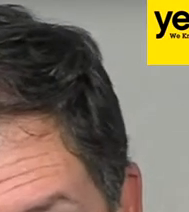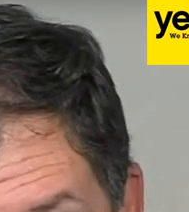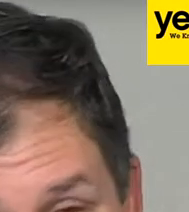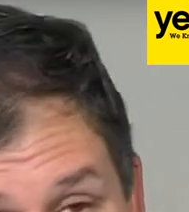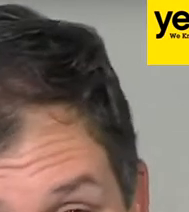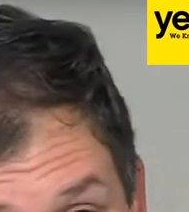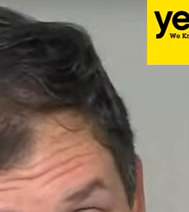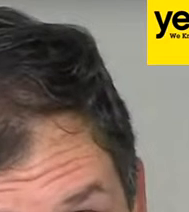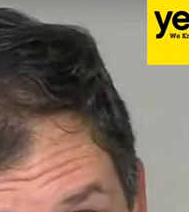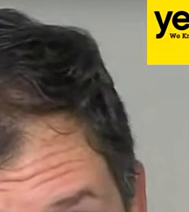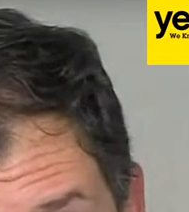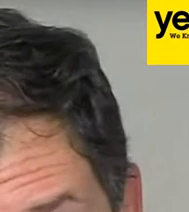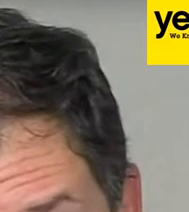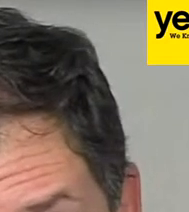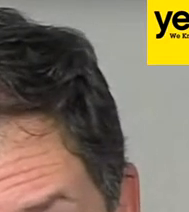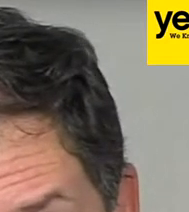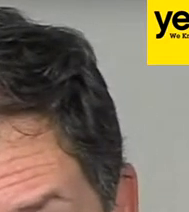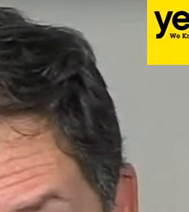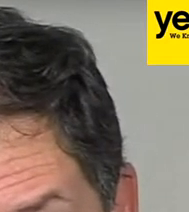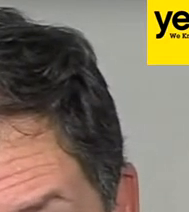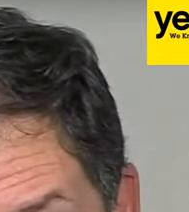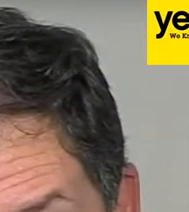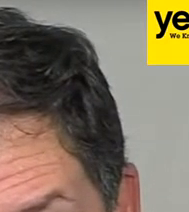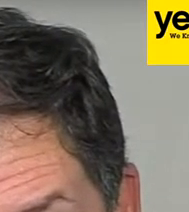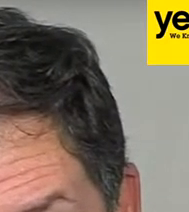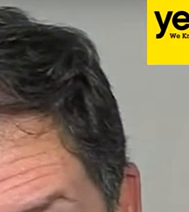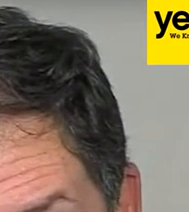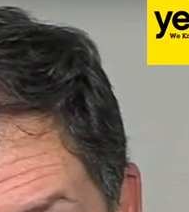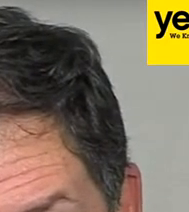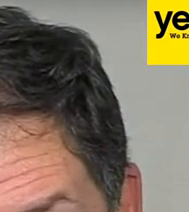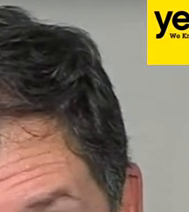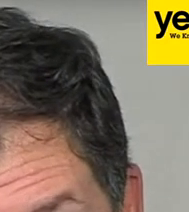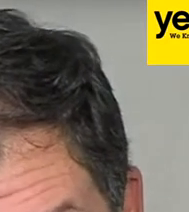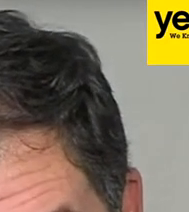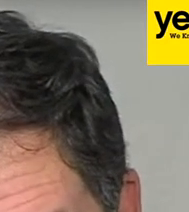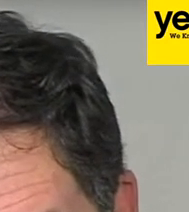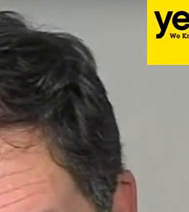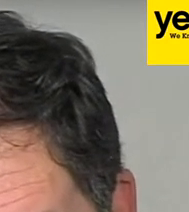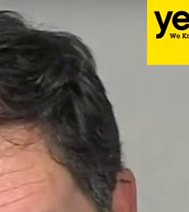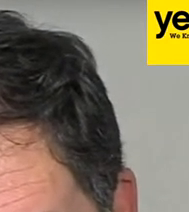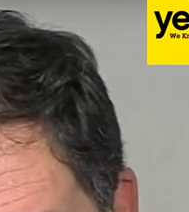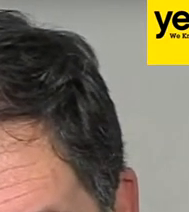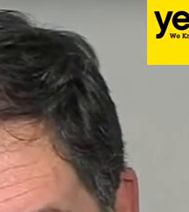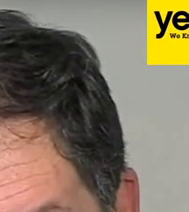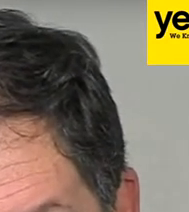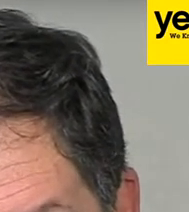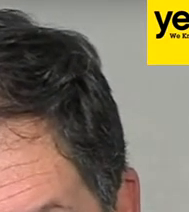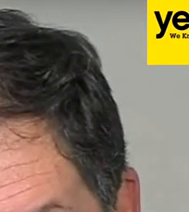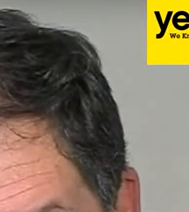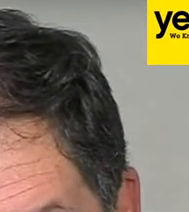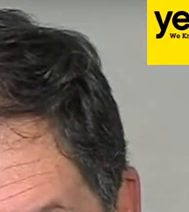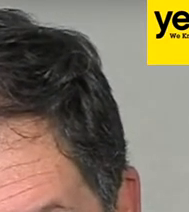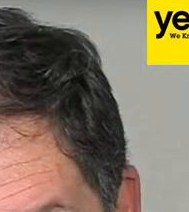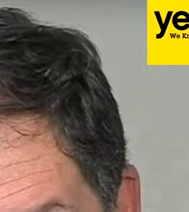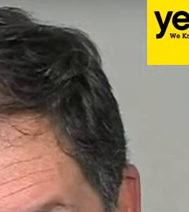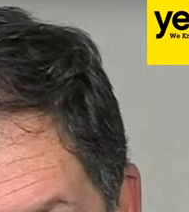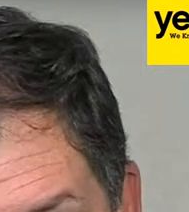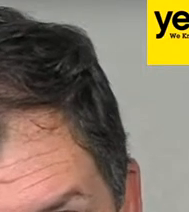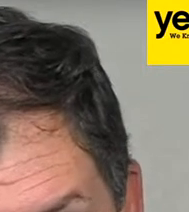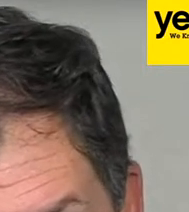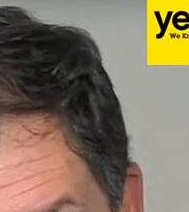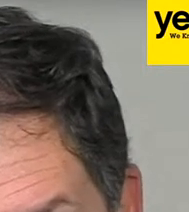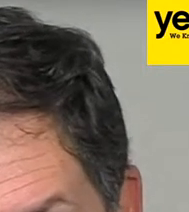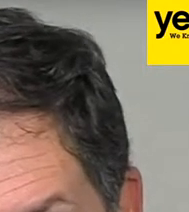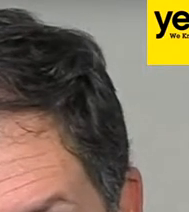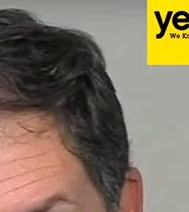this misinformation and let it influence their reasoning and their conclusions on whether they should